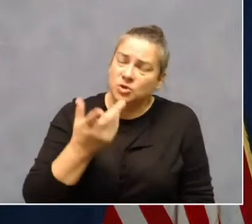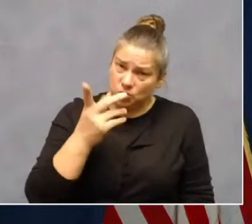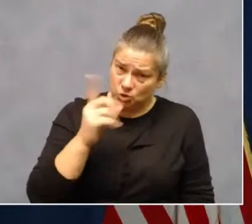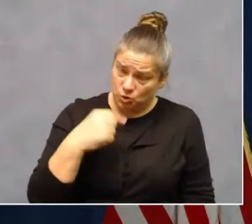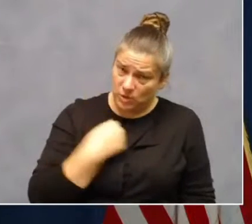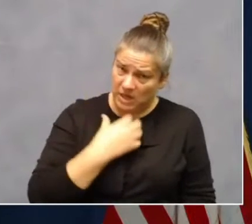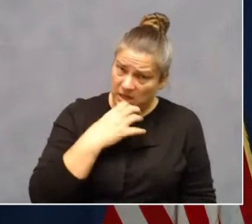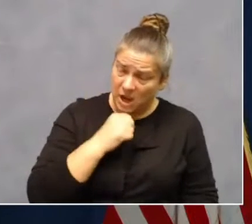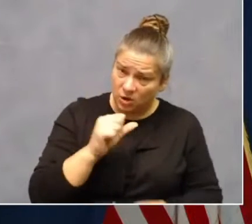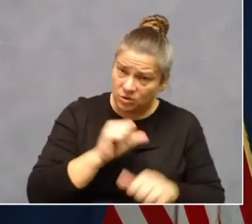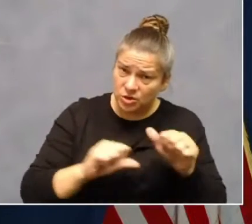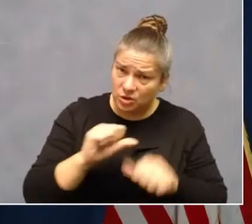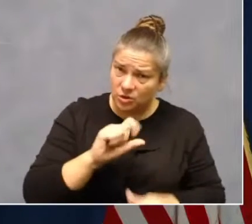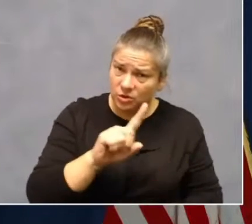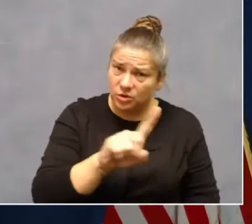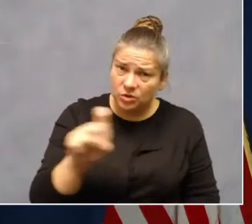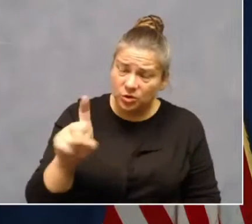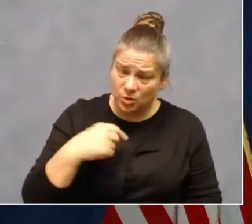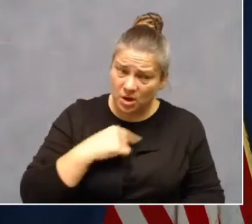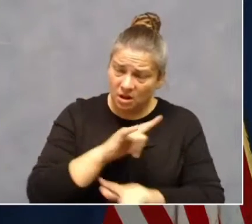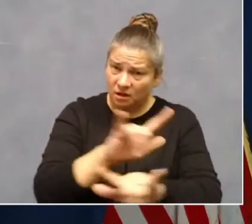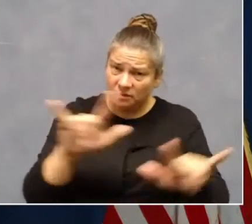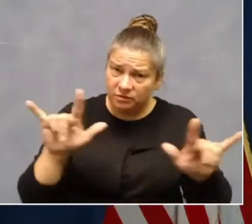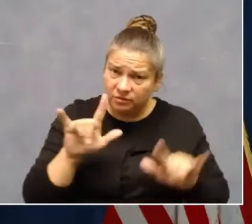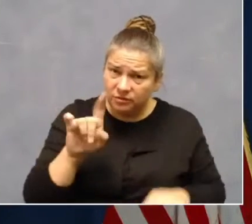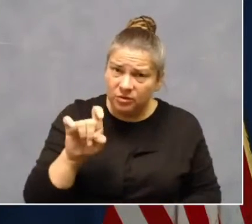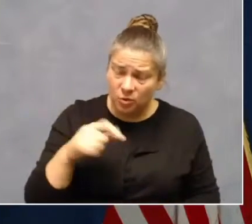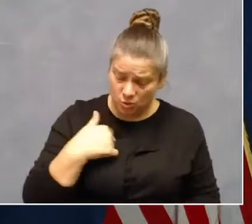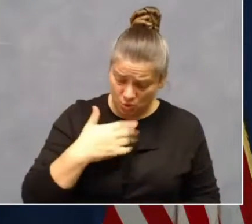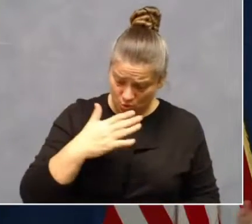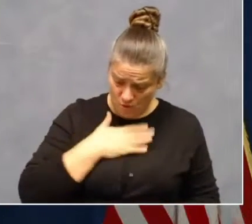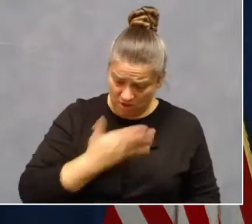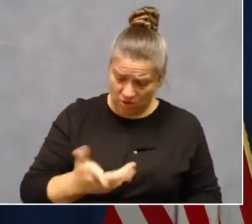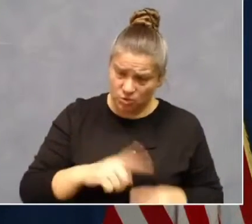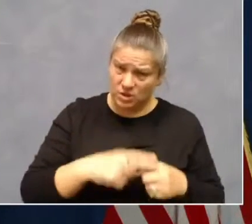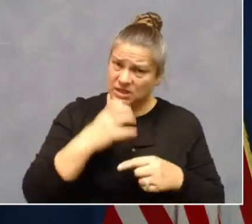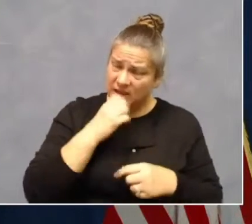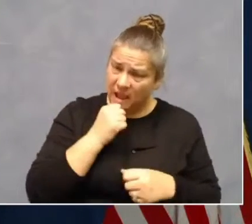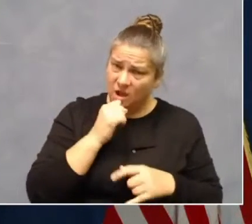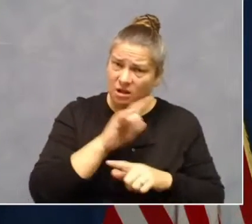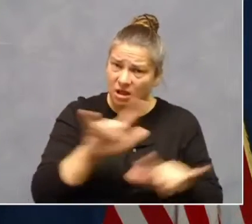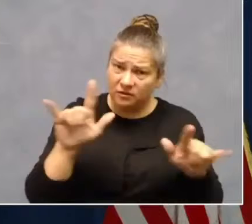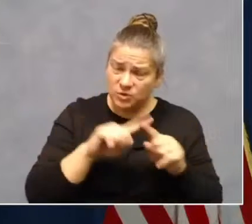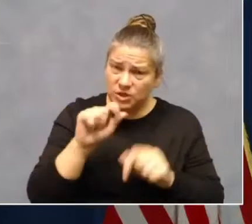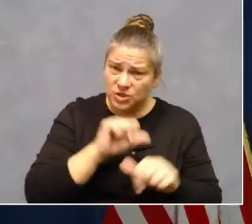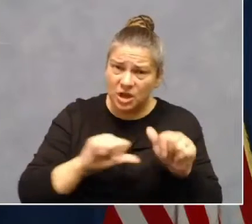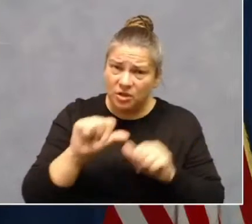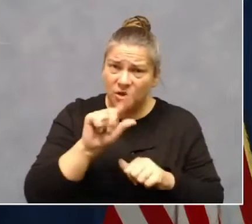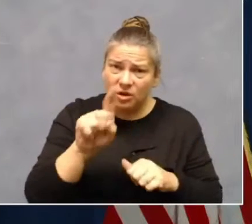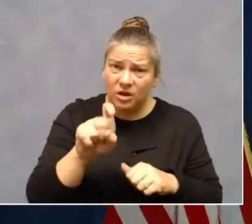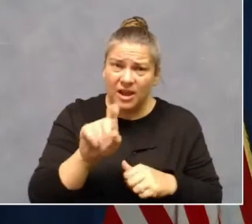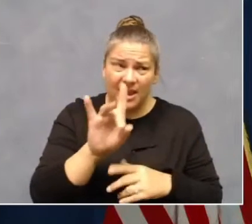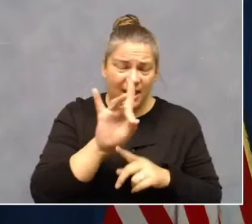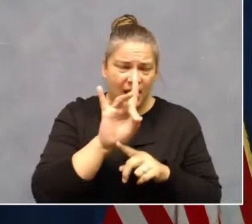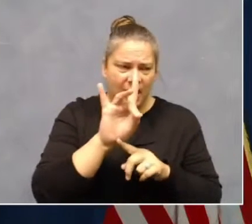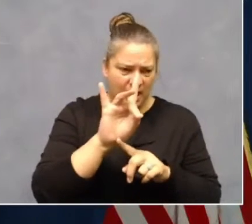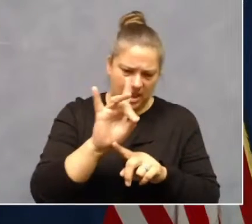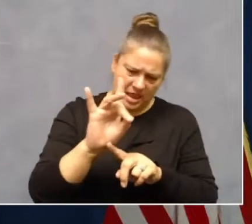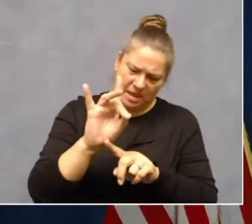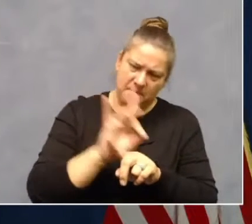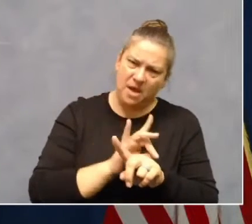another? And are we willing to continue to care and love one another after 8 months of